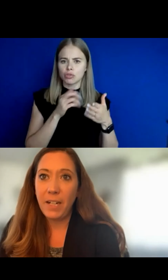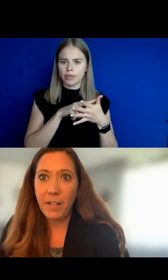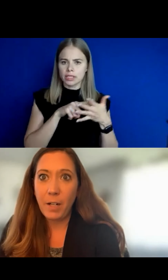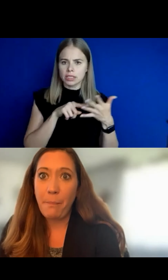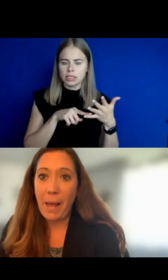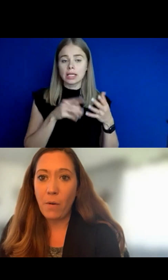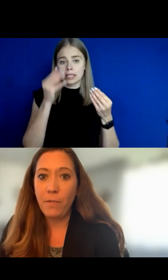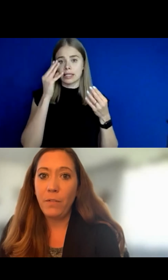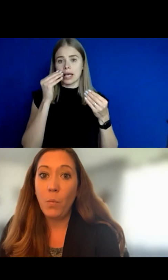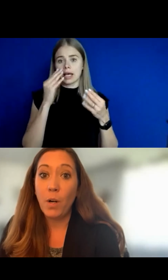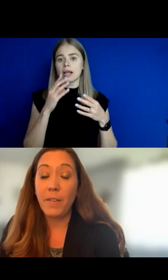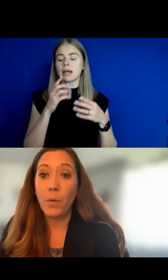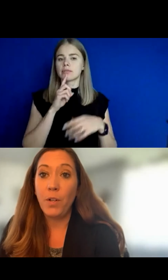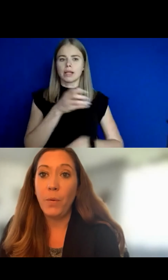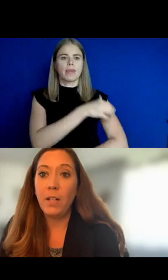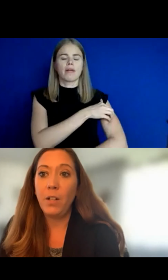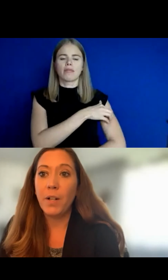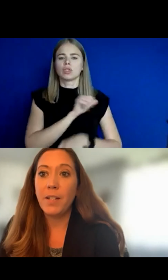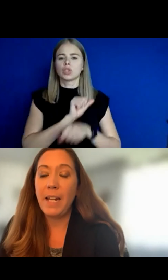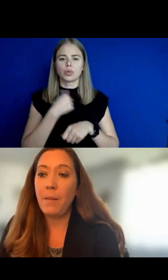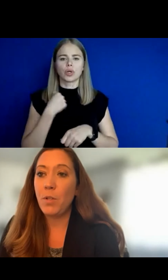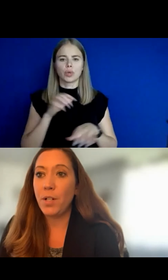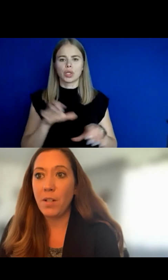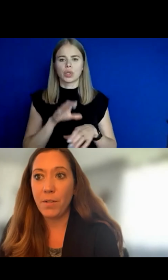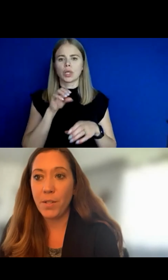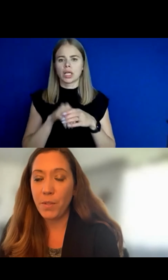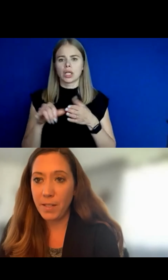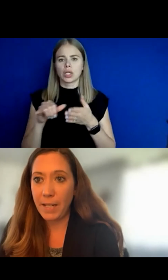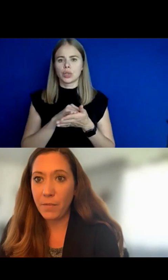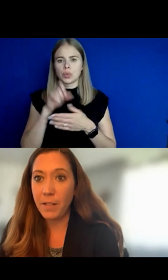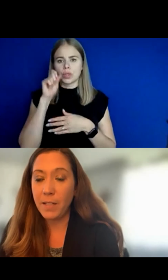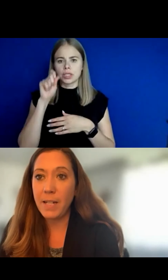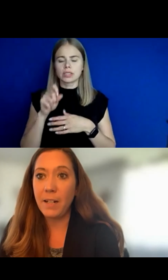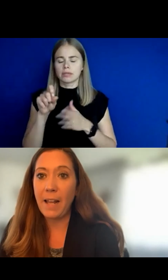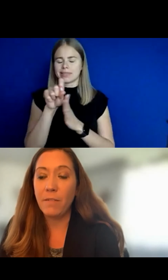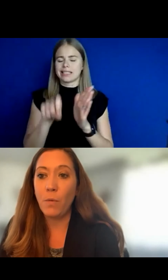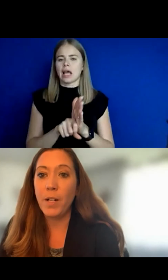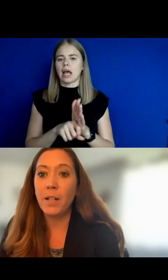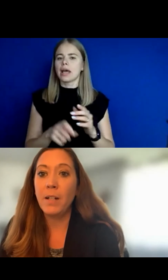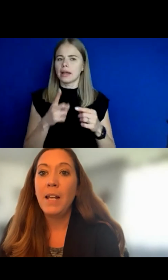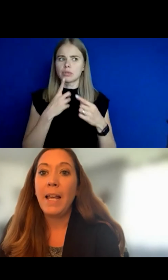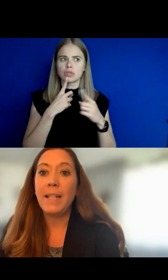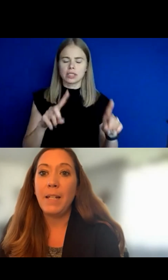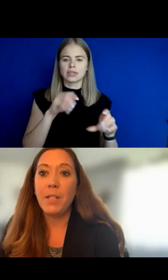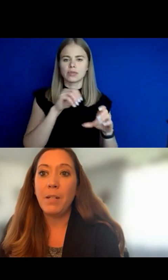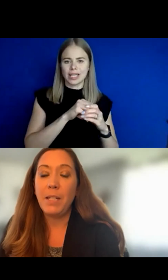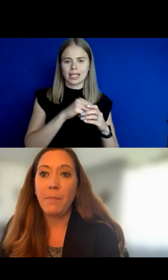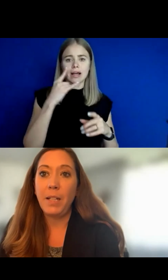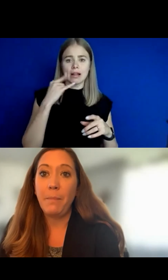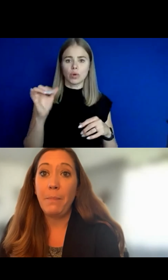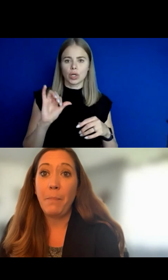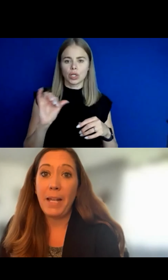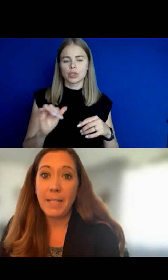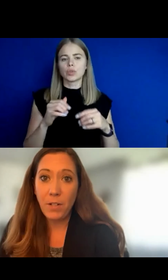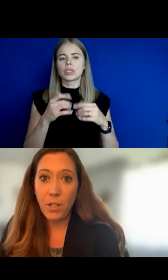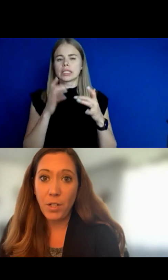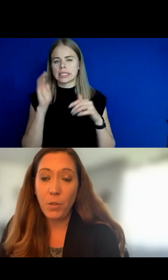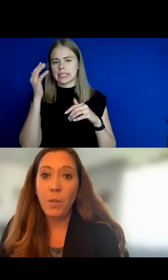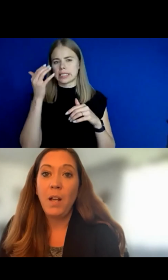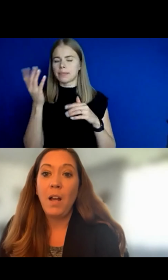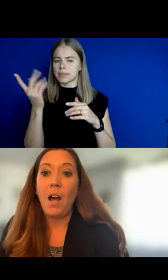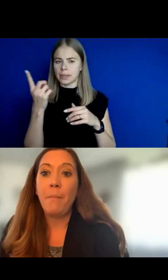is very, very powerful in the work that we're doing in New York State. I'm sure it's also successful in the state of California. It seems to be something that people pay